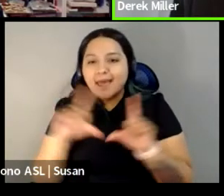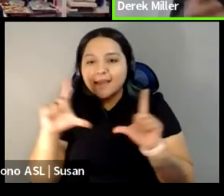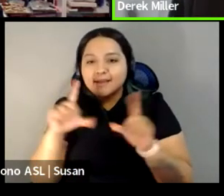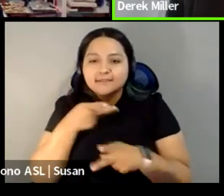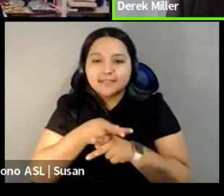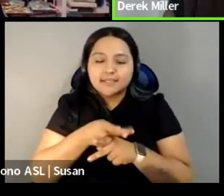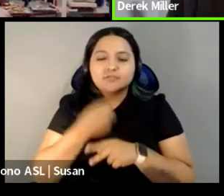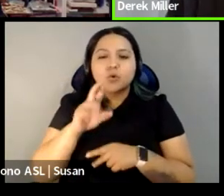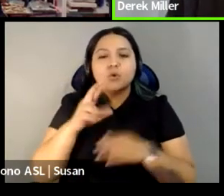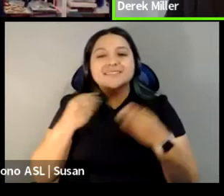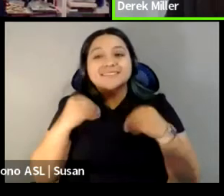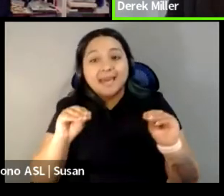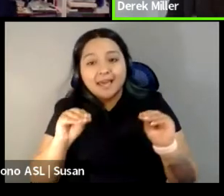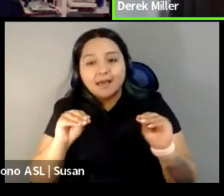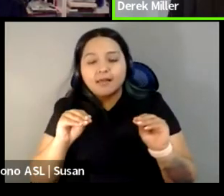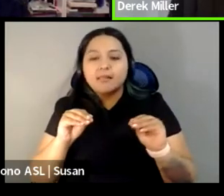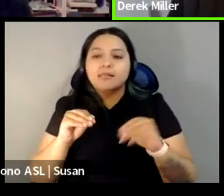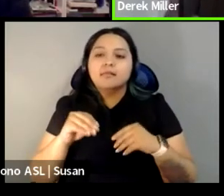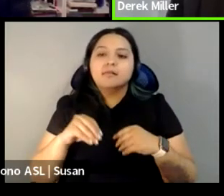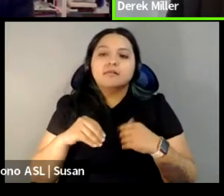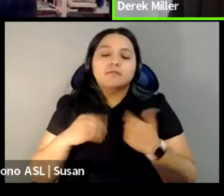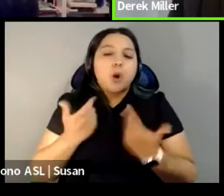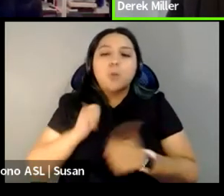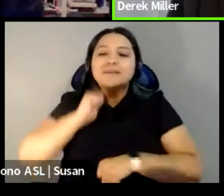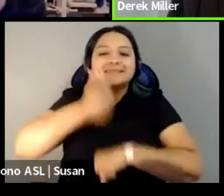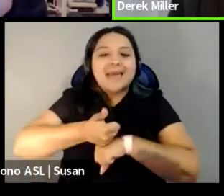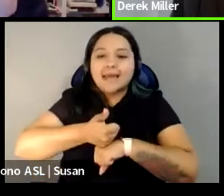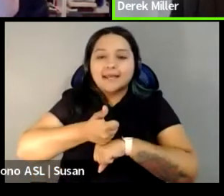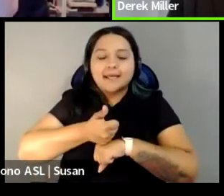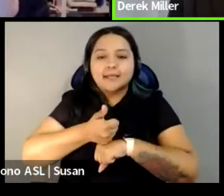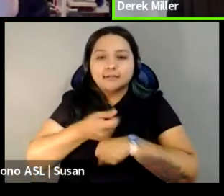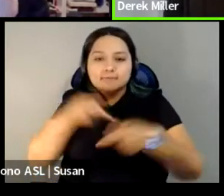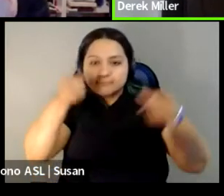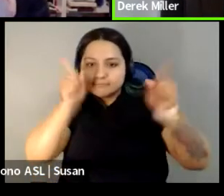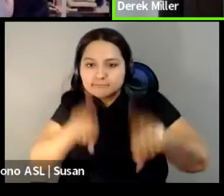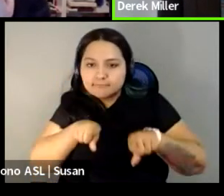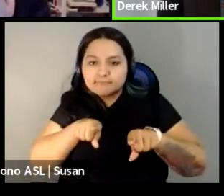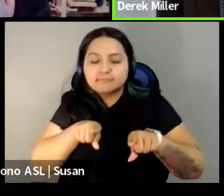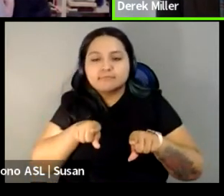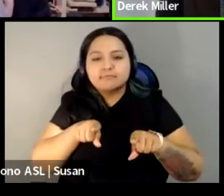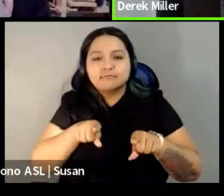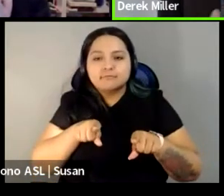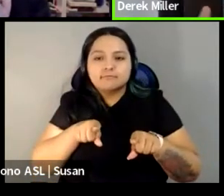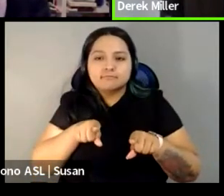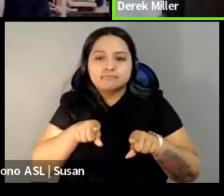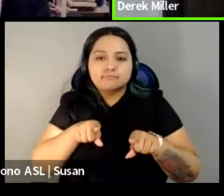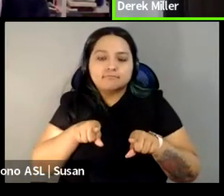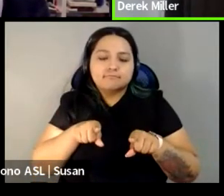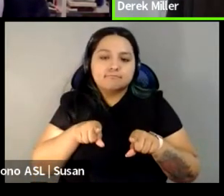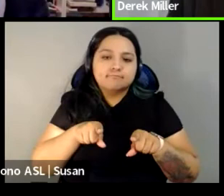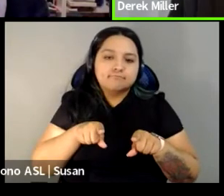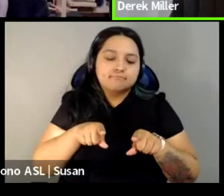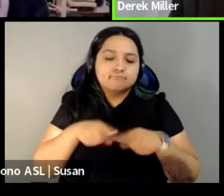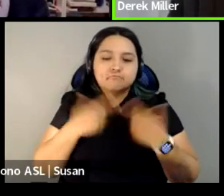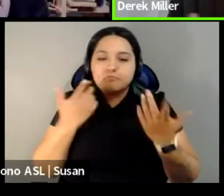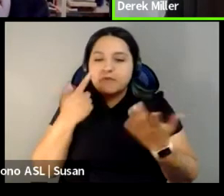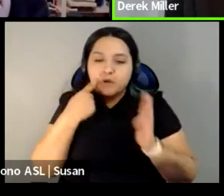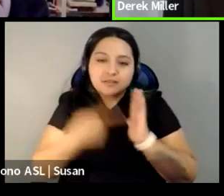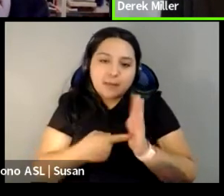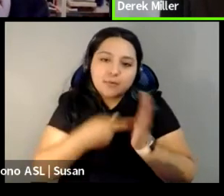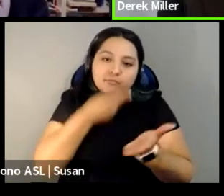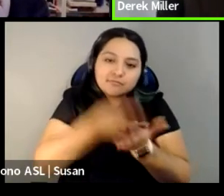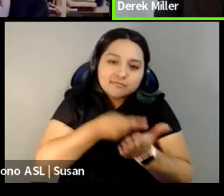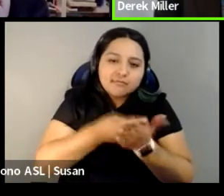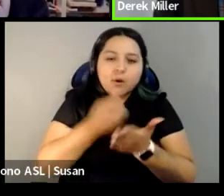sale, or simply by setting the terms and norms on which any given value, economic, or control